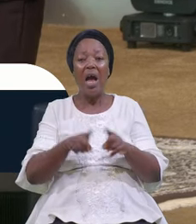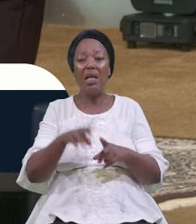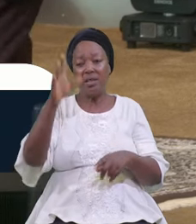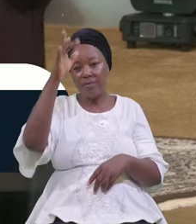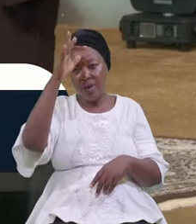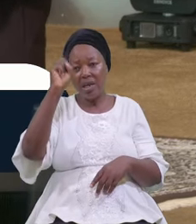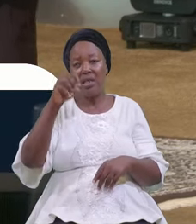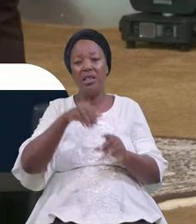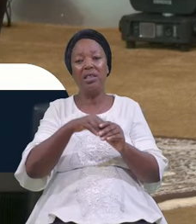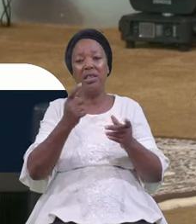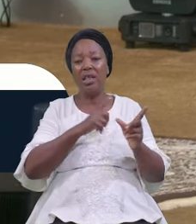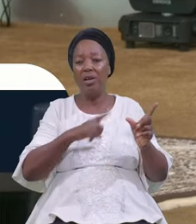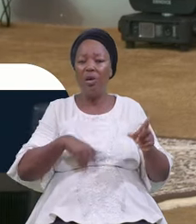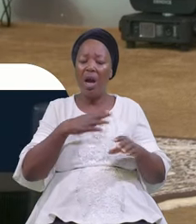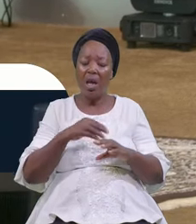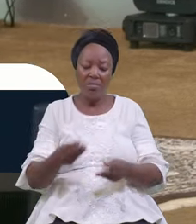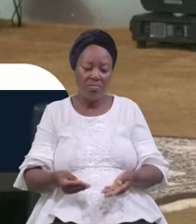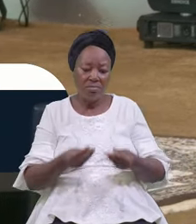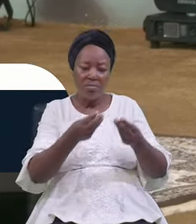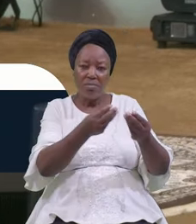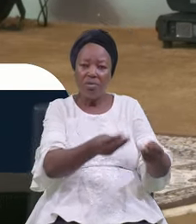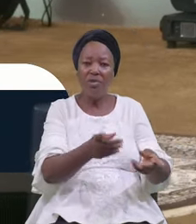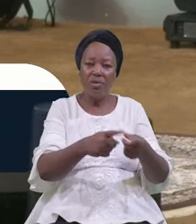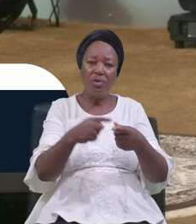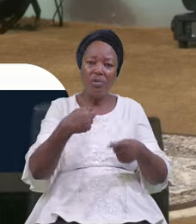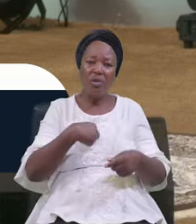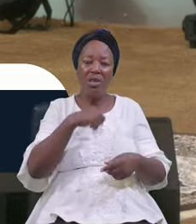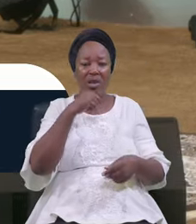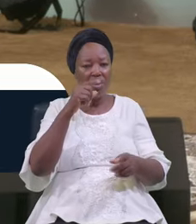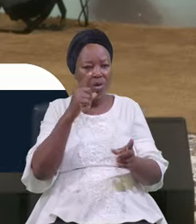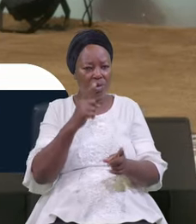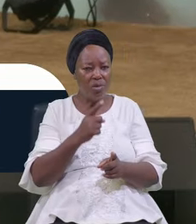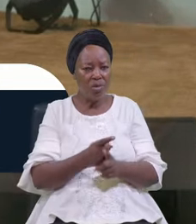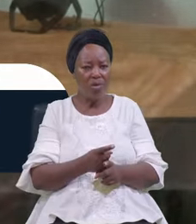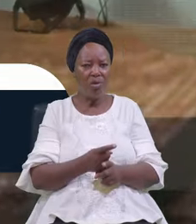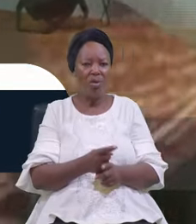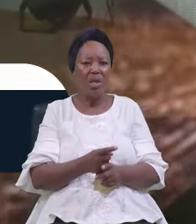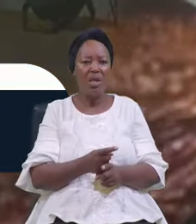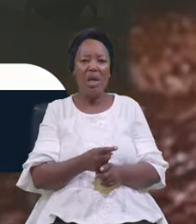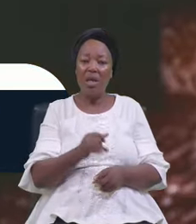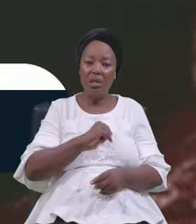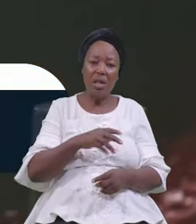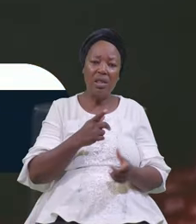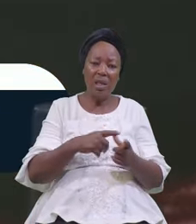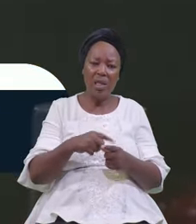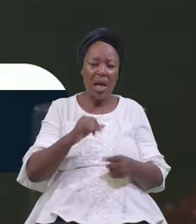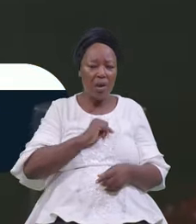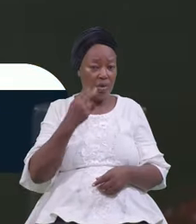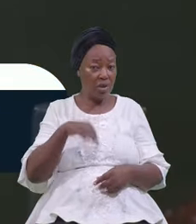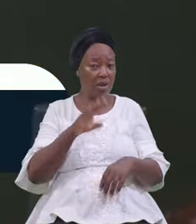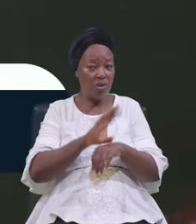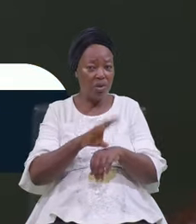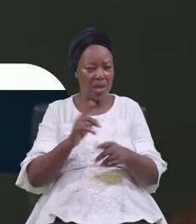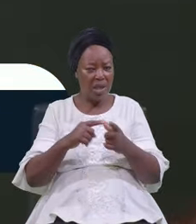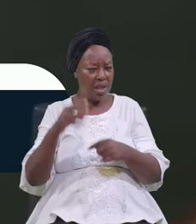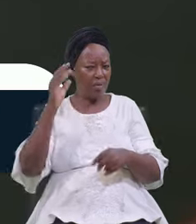Lord, and they handed over to me. Not just that, not prepared to me. I was in the church, and you know, they